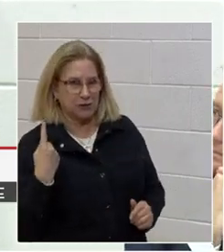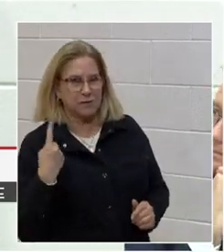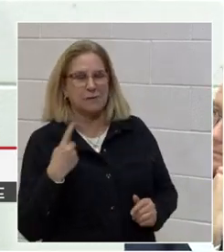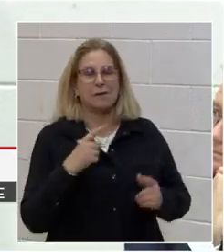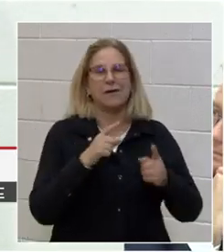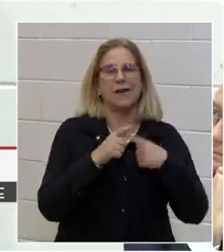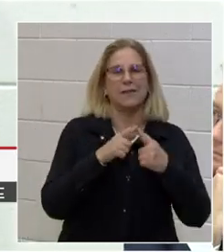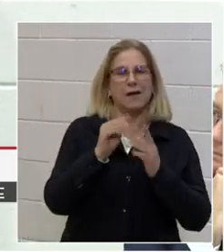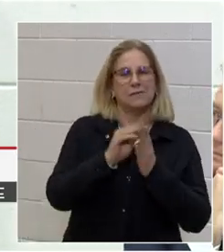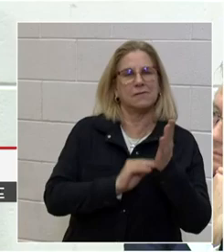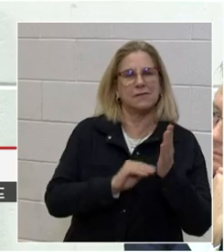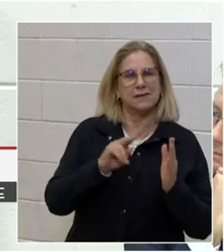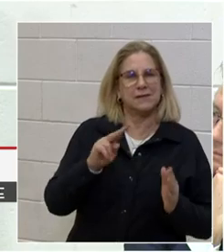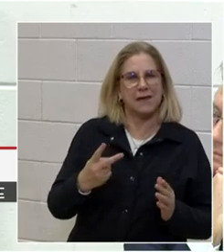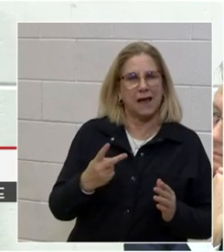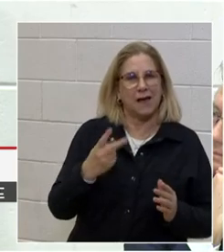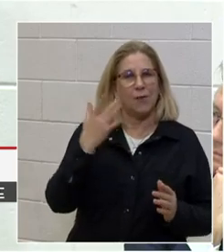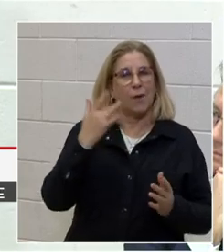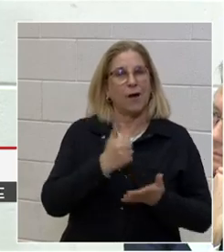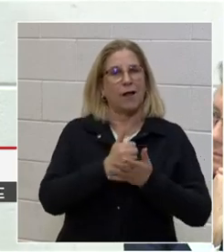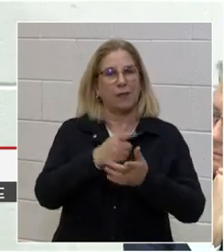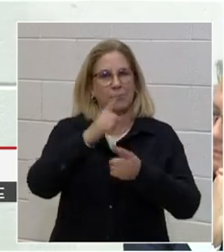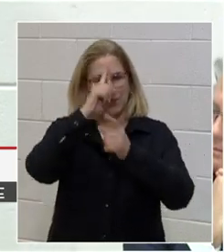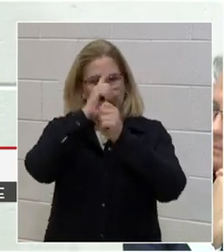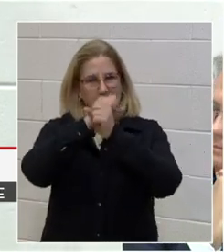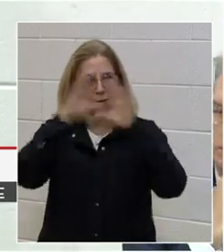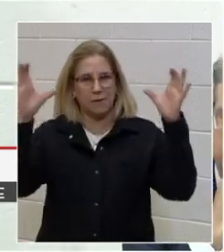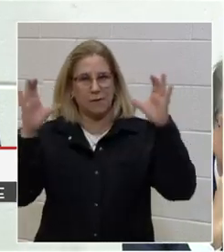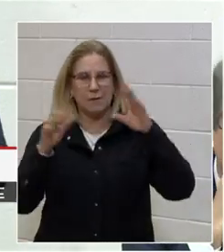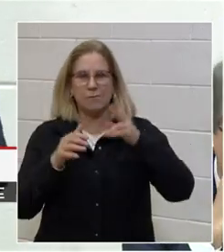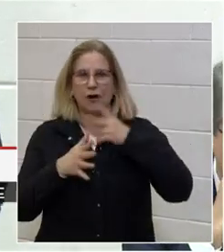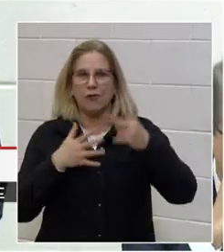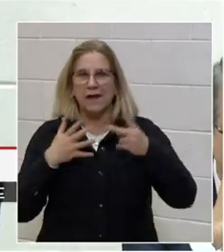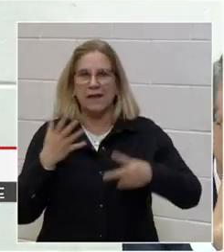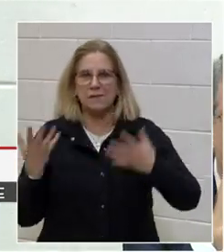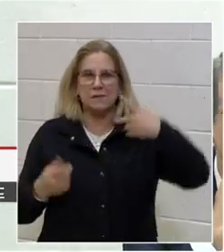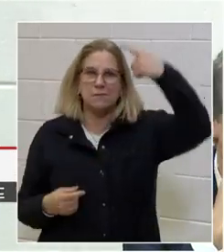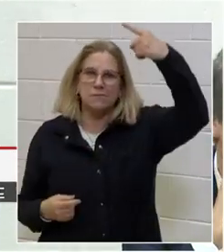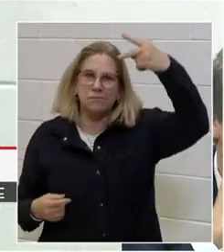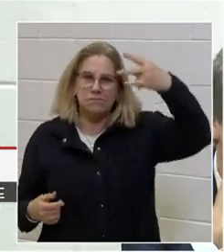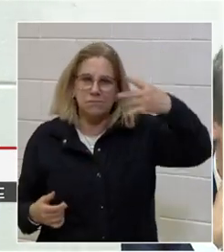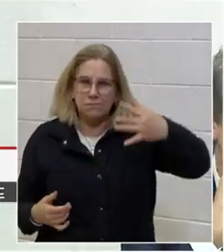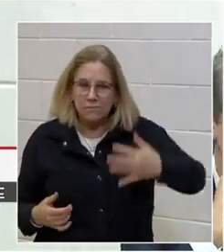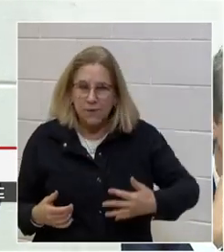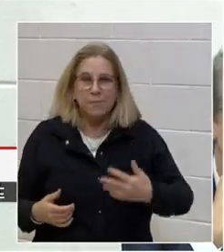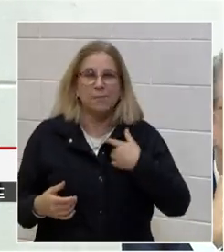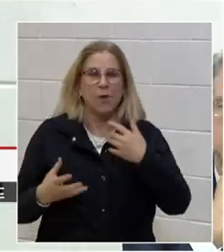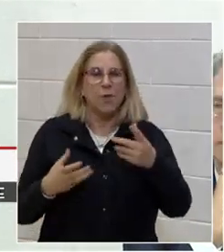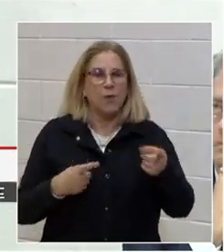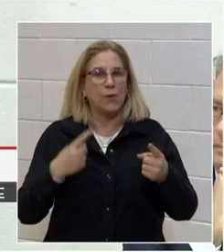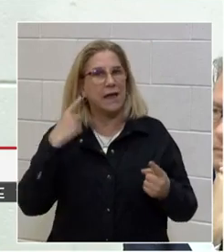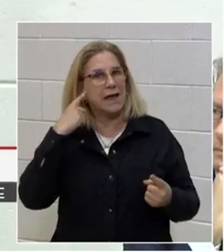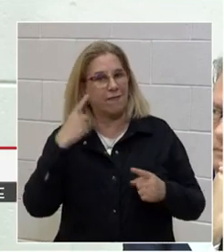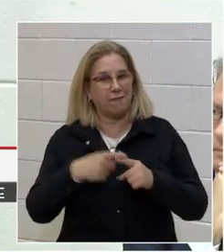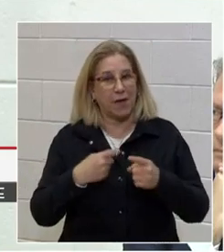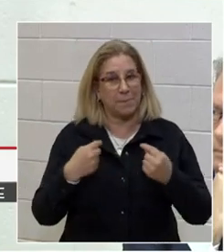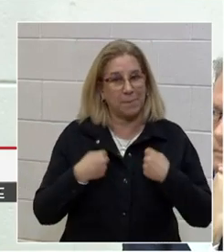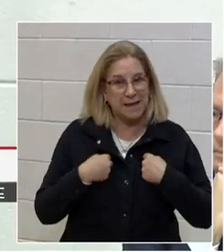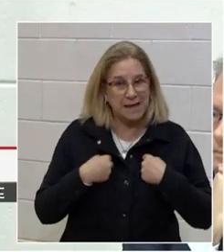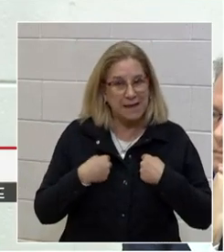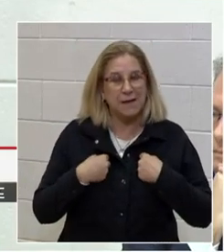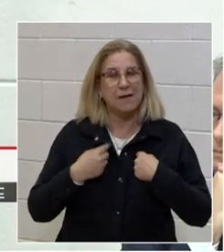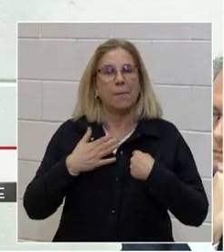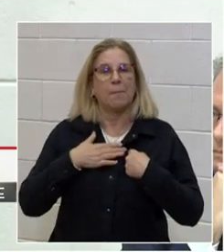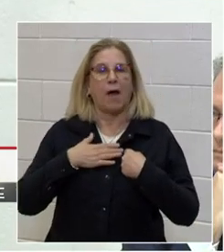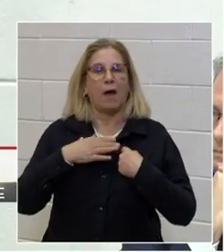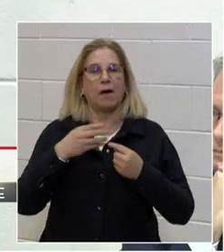your priorities now. And I also want you to hear from me what our outlook is, what I think we're facing,